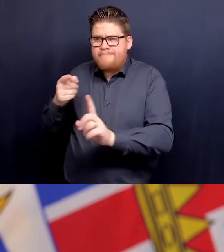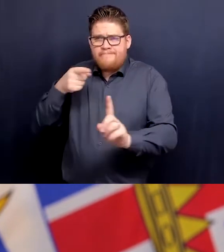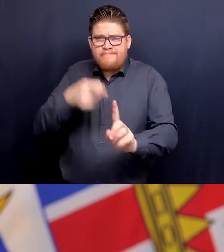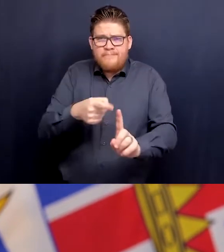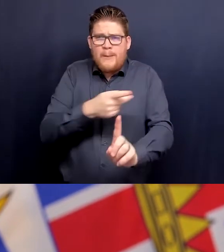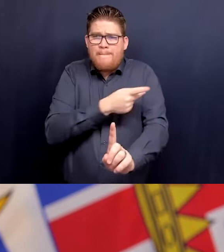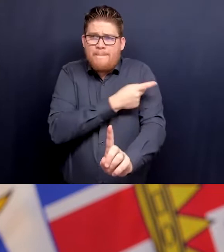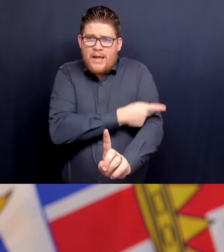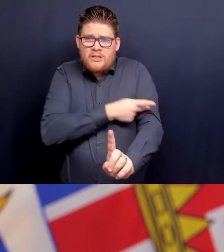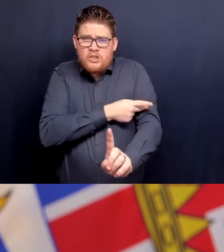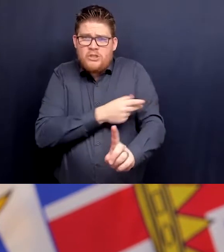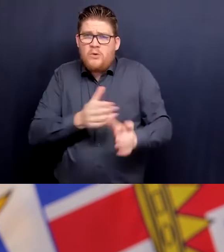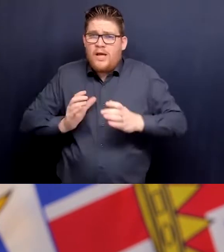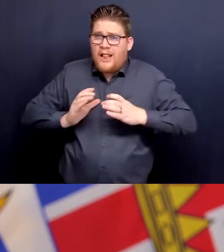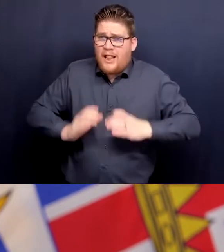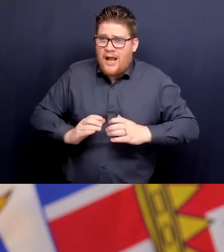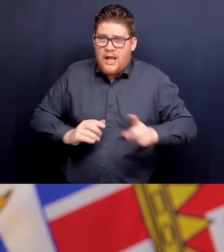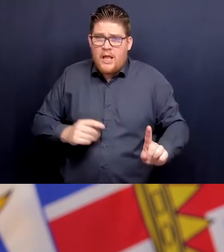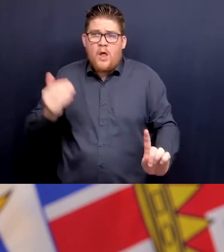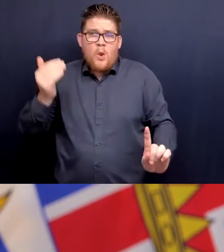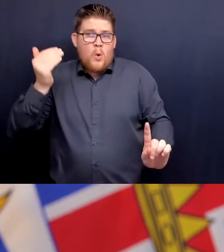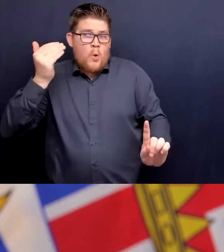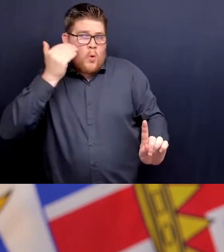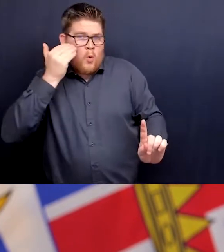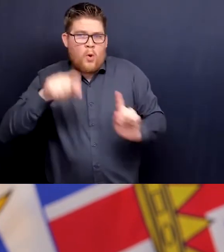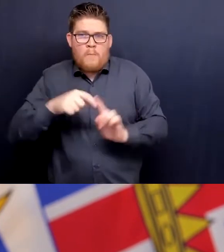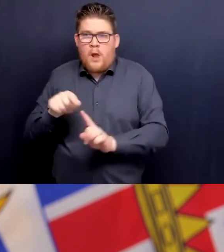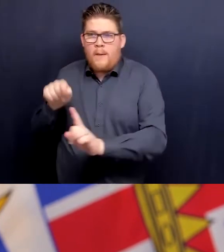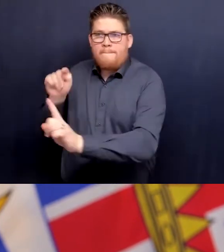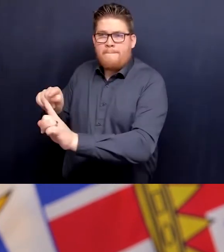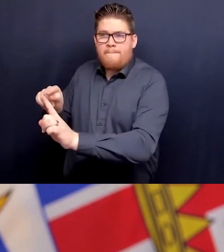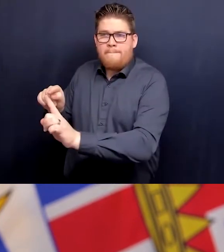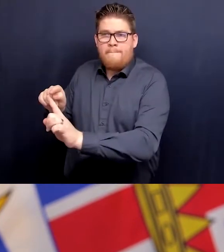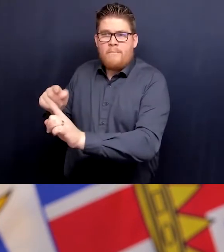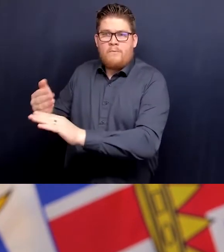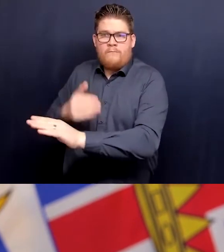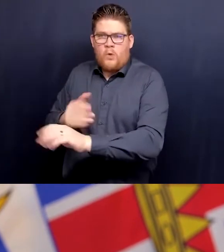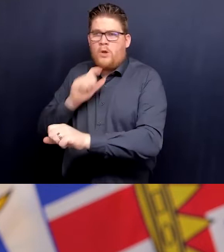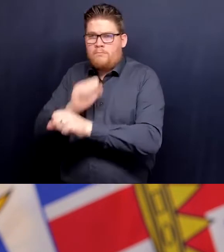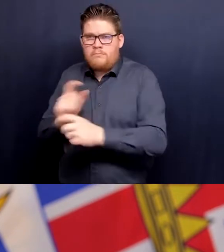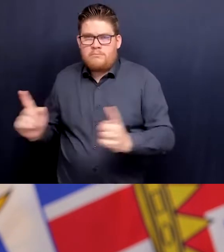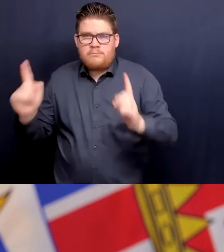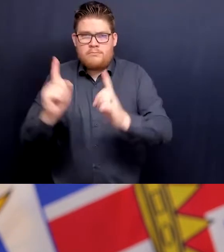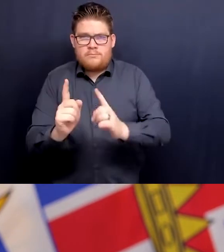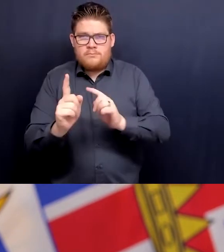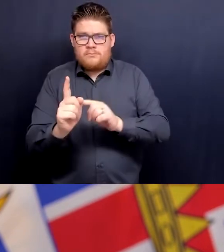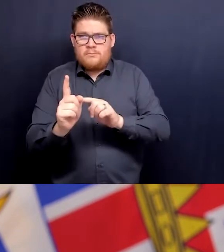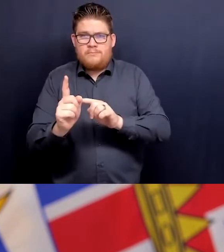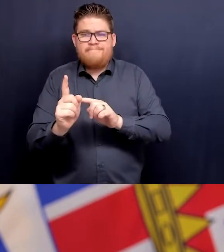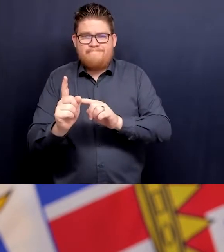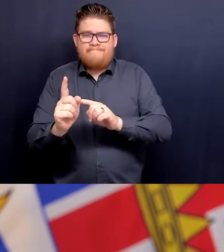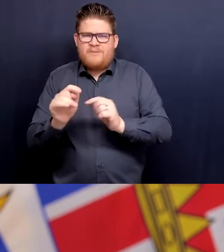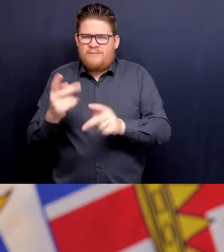be informed and to have informed consent about their services that are being provided to them. Justine,